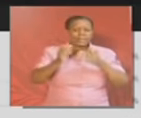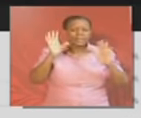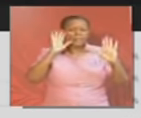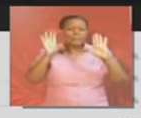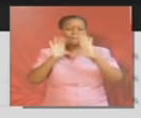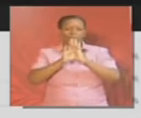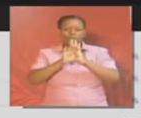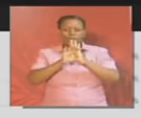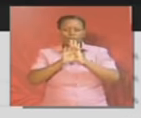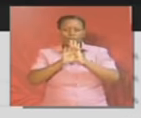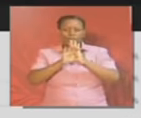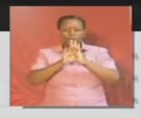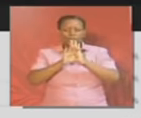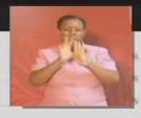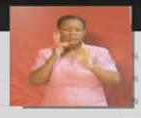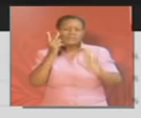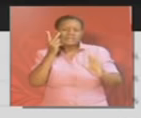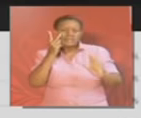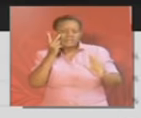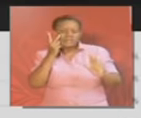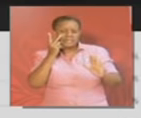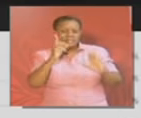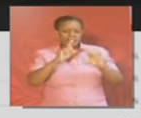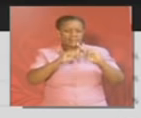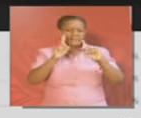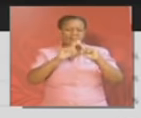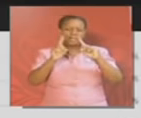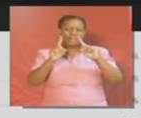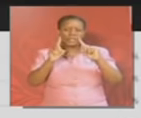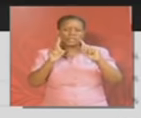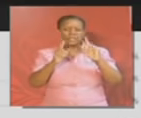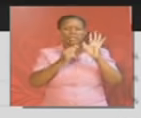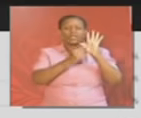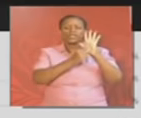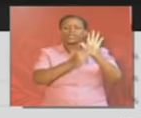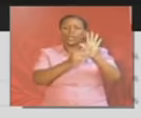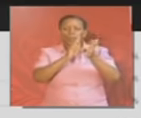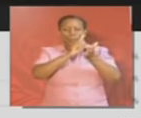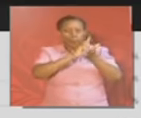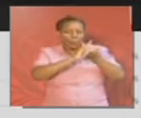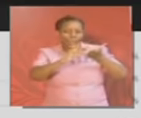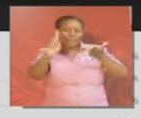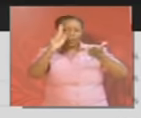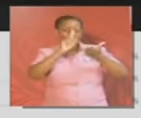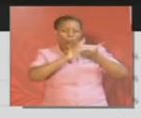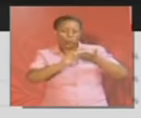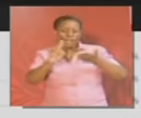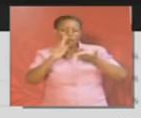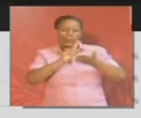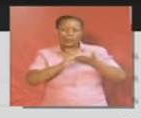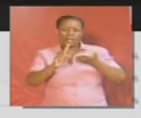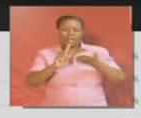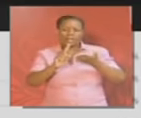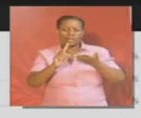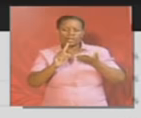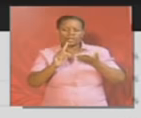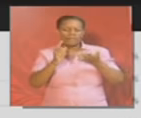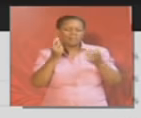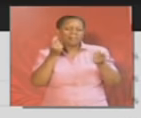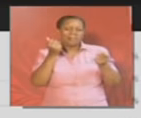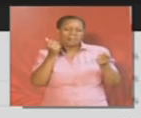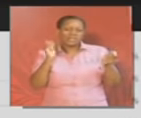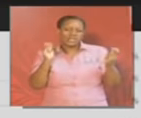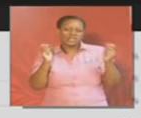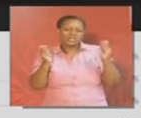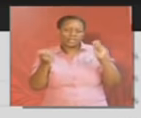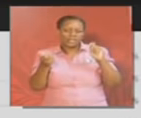it now as weekly cases as opposed to the daily. So a little of the fluctuation from day to day is removed to get